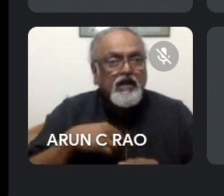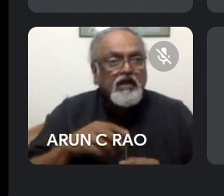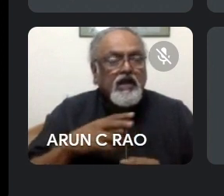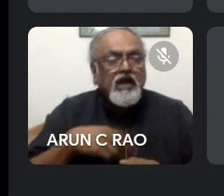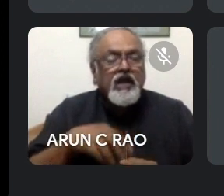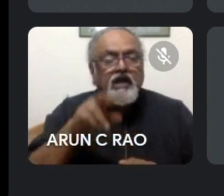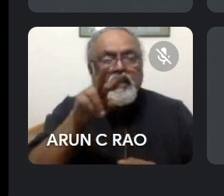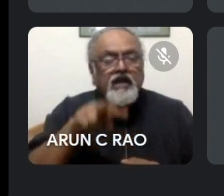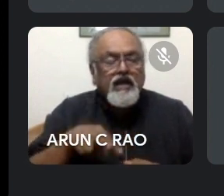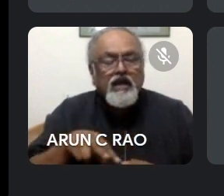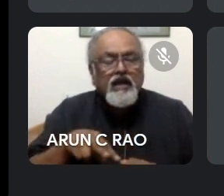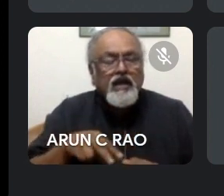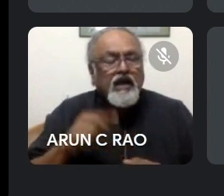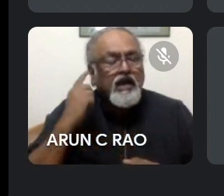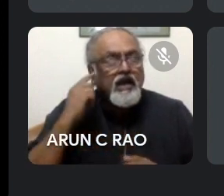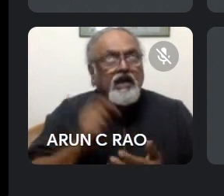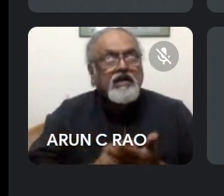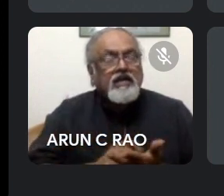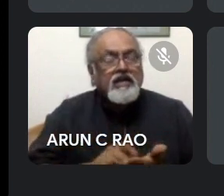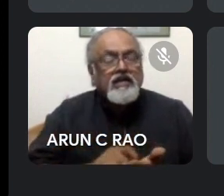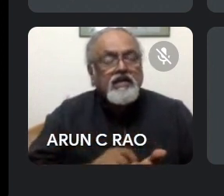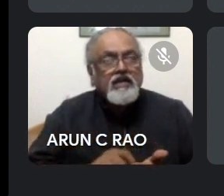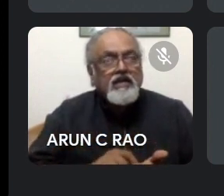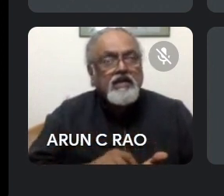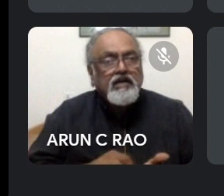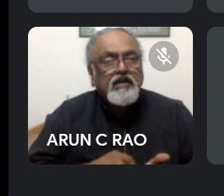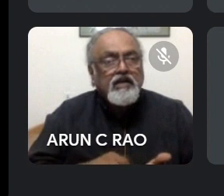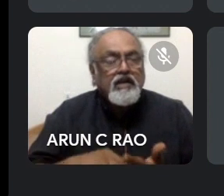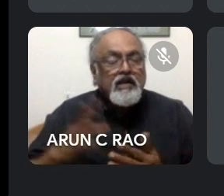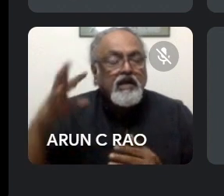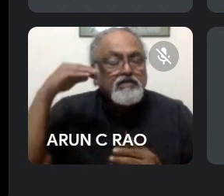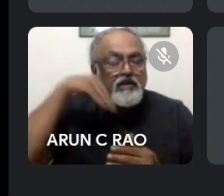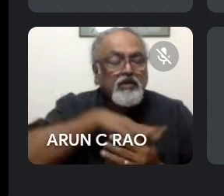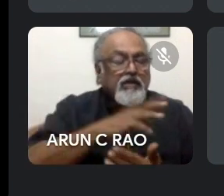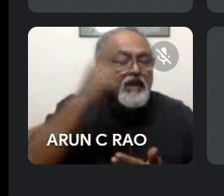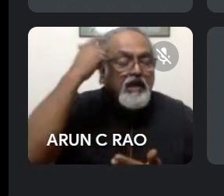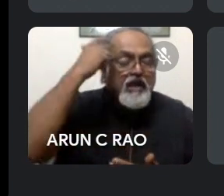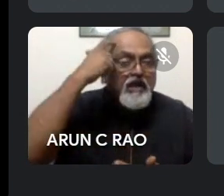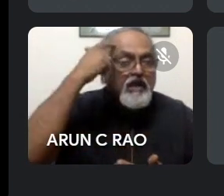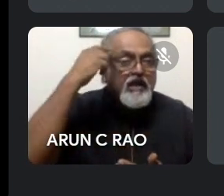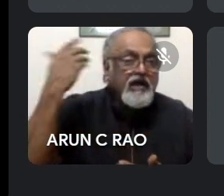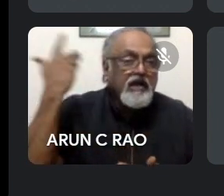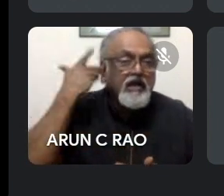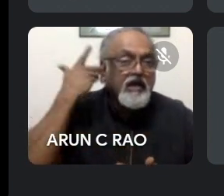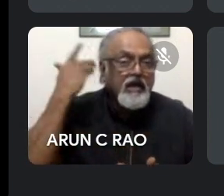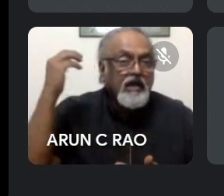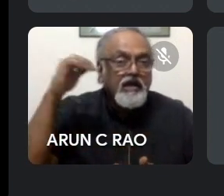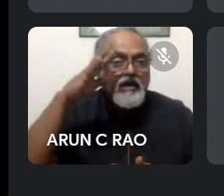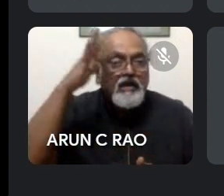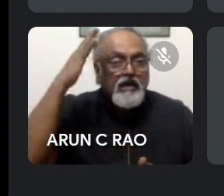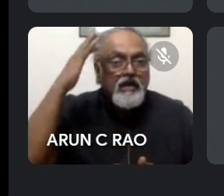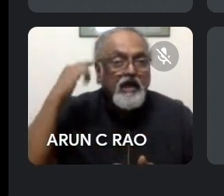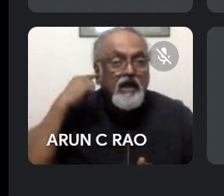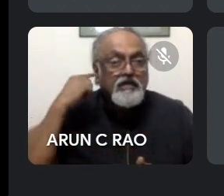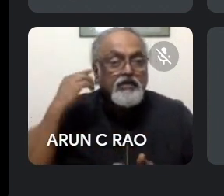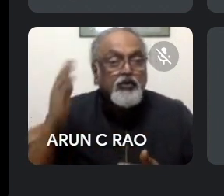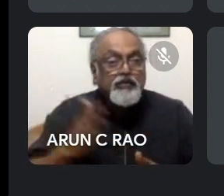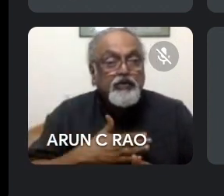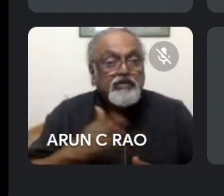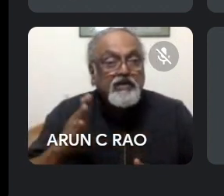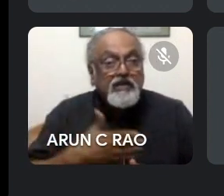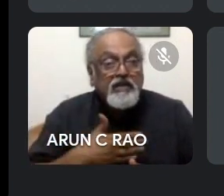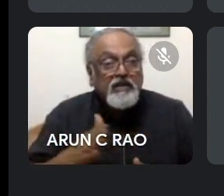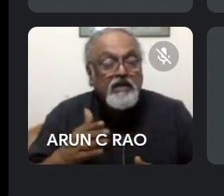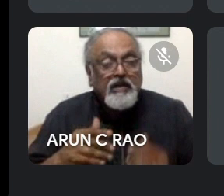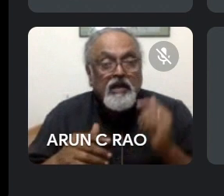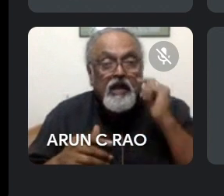well. I'm doing a bunch of other things. The way it gets into my brain is a different format. I listen to music, but I still